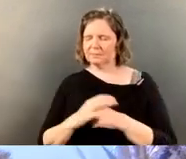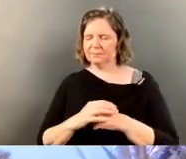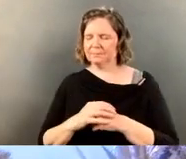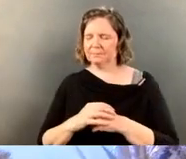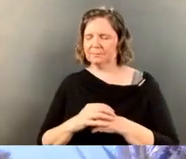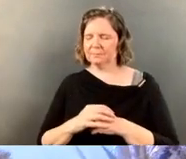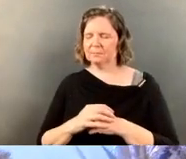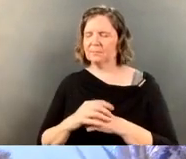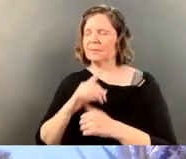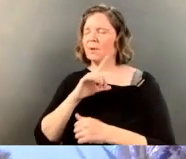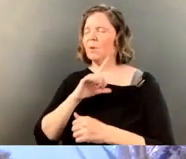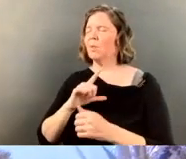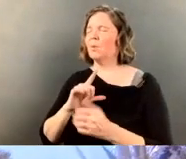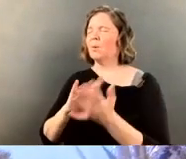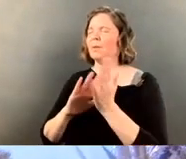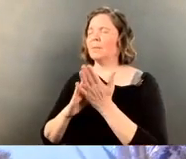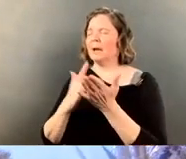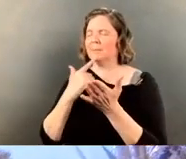Lord, the Bible says